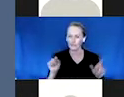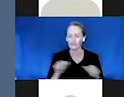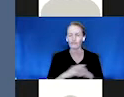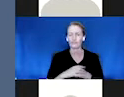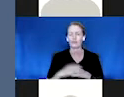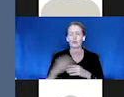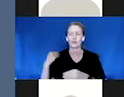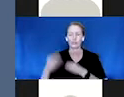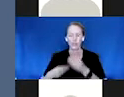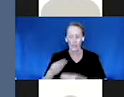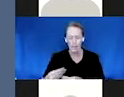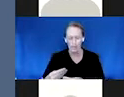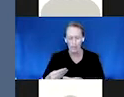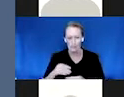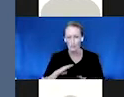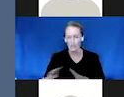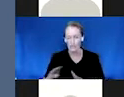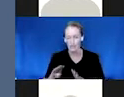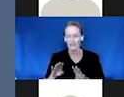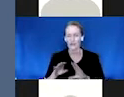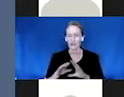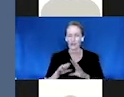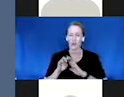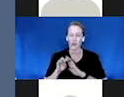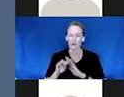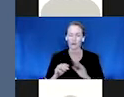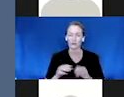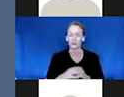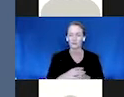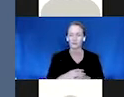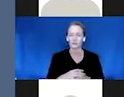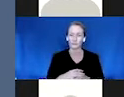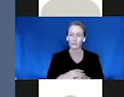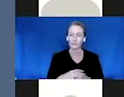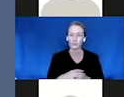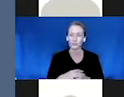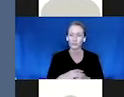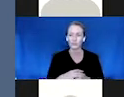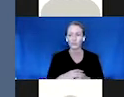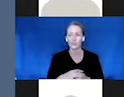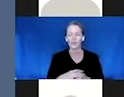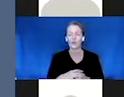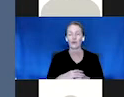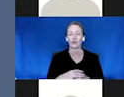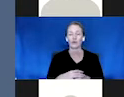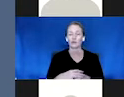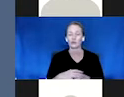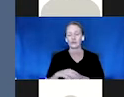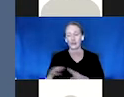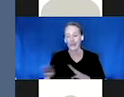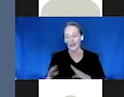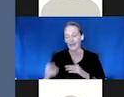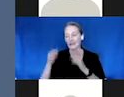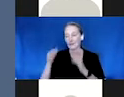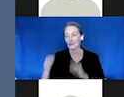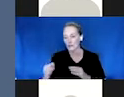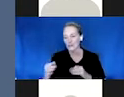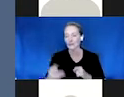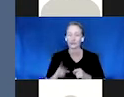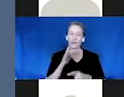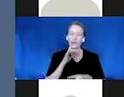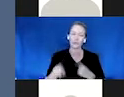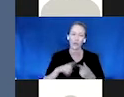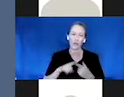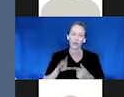model. Now, if we're just looking again at behavior, at choices, we're going to talk to Sonia about her non-compliance.